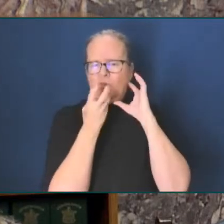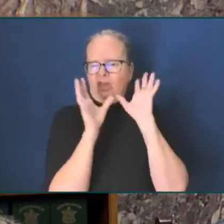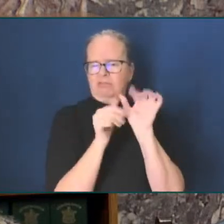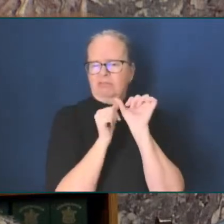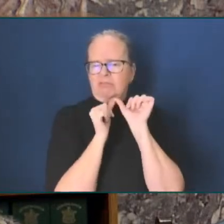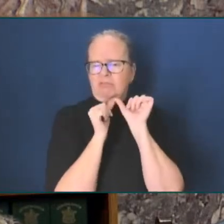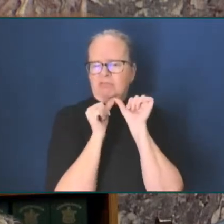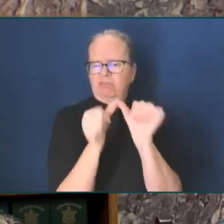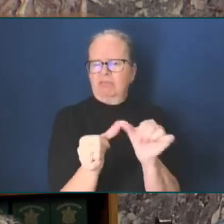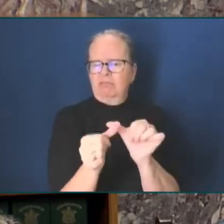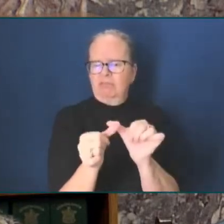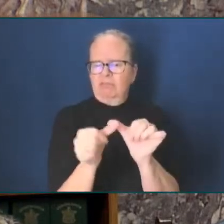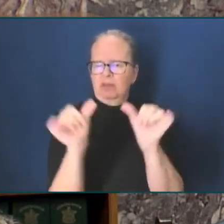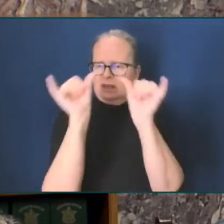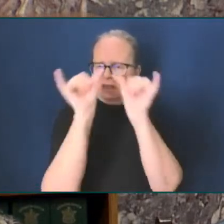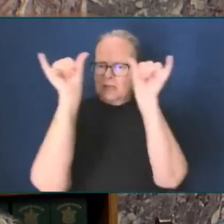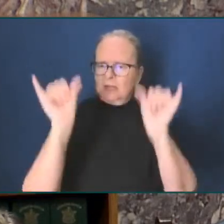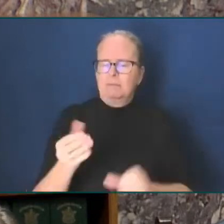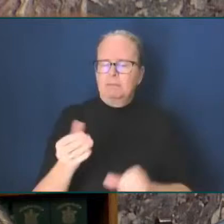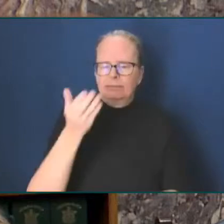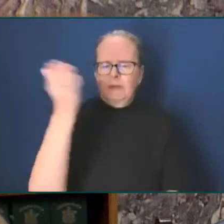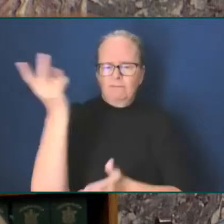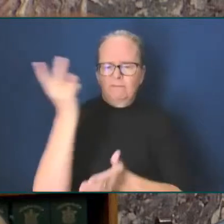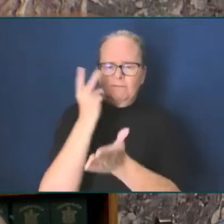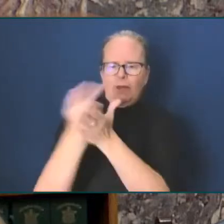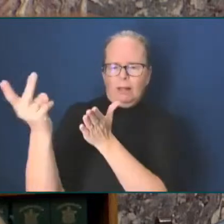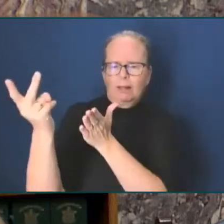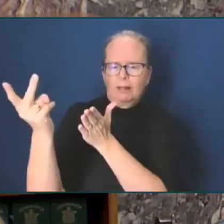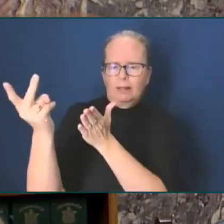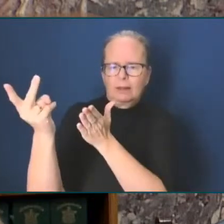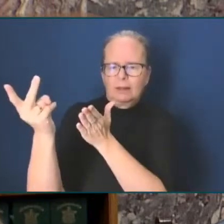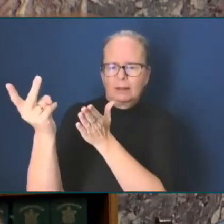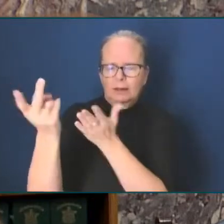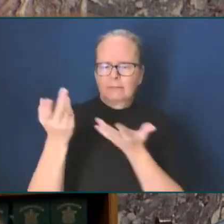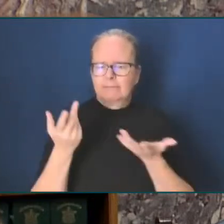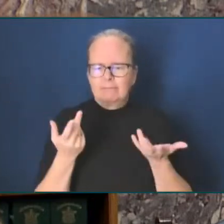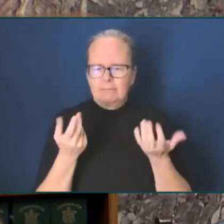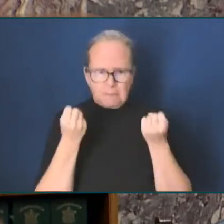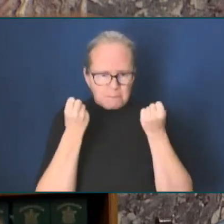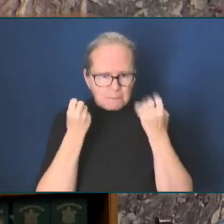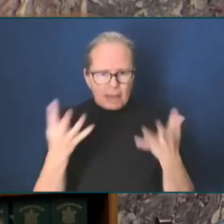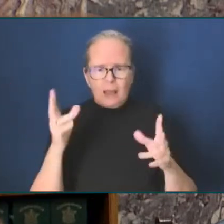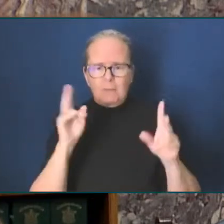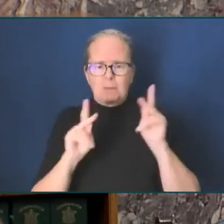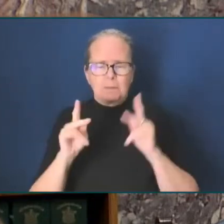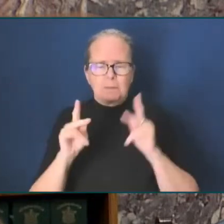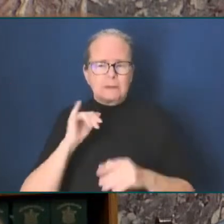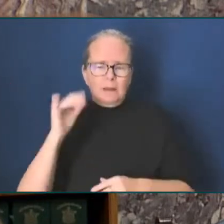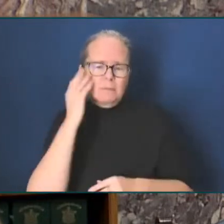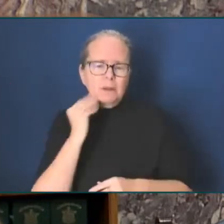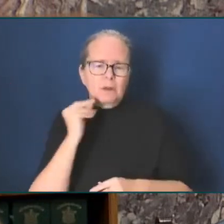others. Sadly, in many cases, that will be individuals that lose their lives.